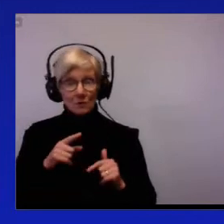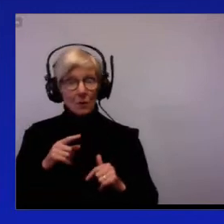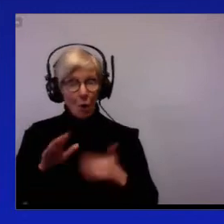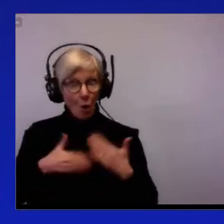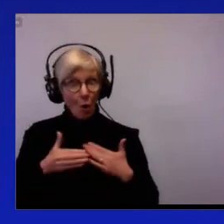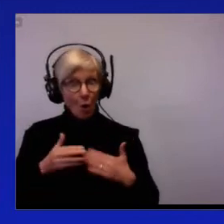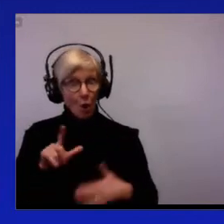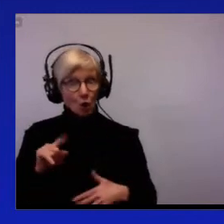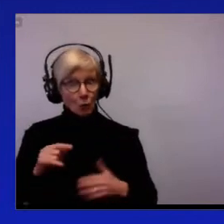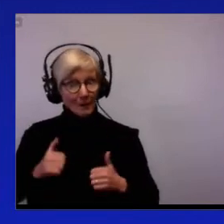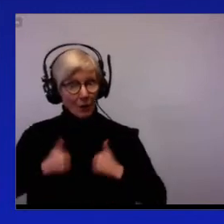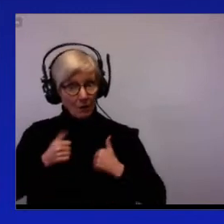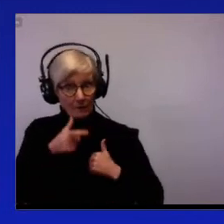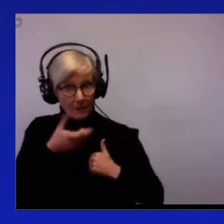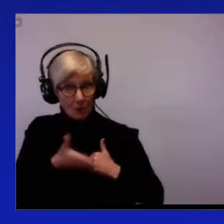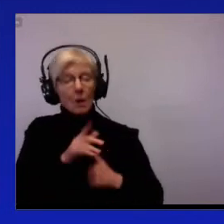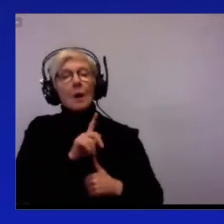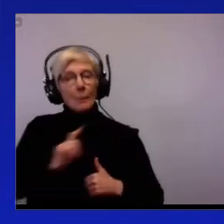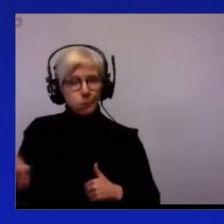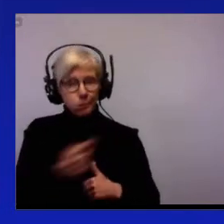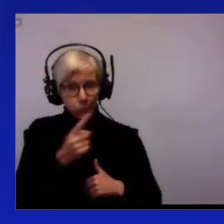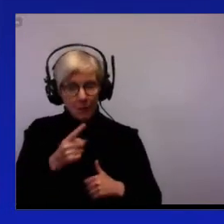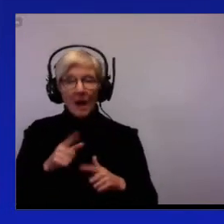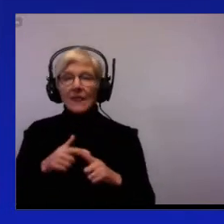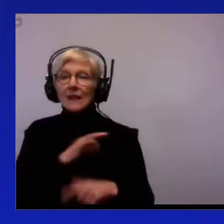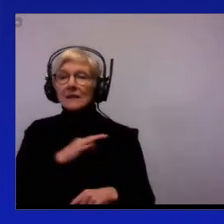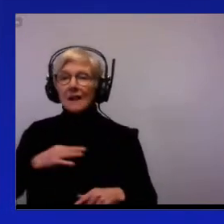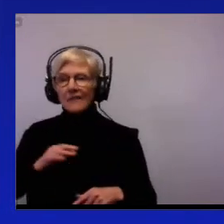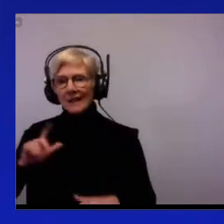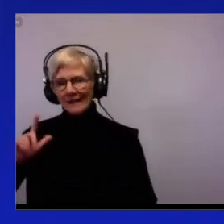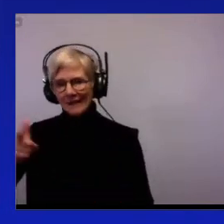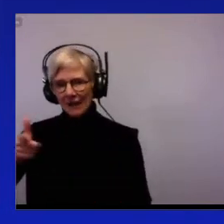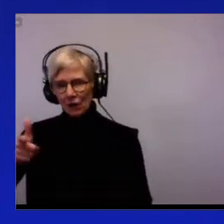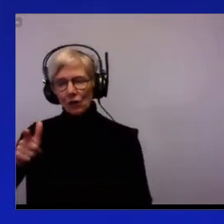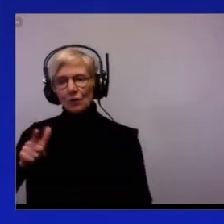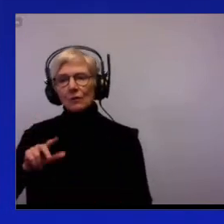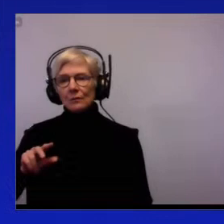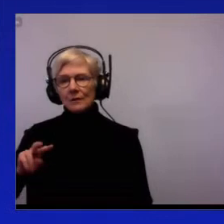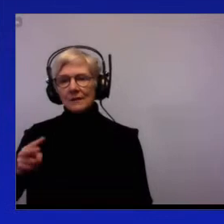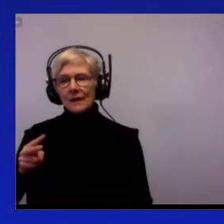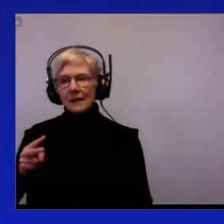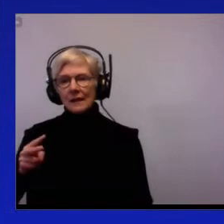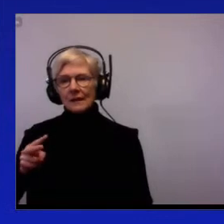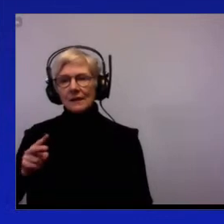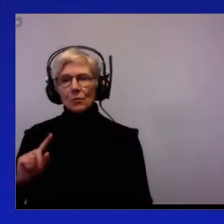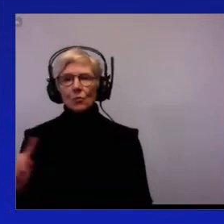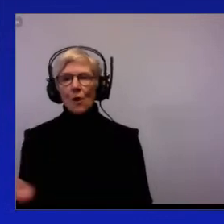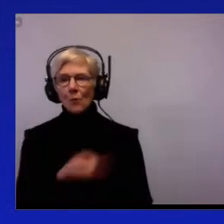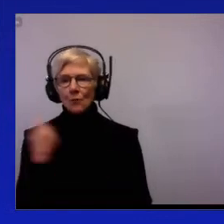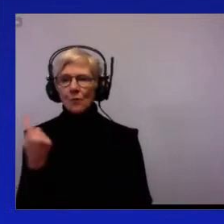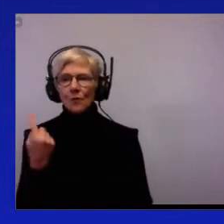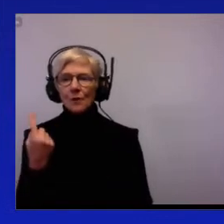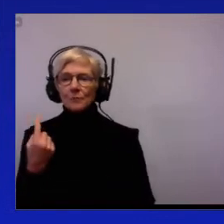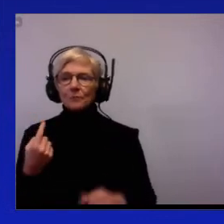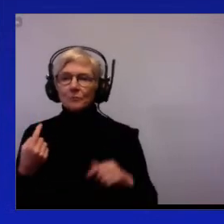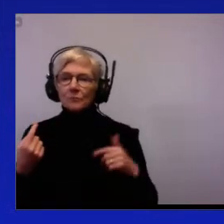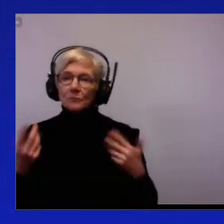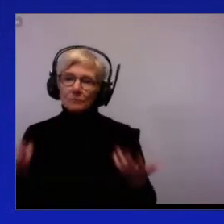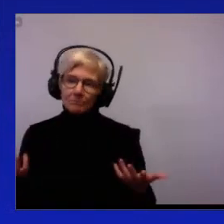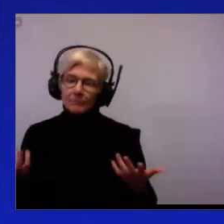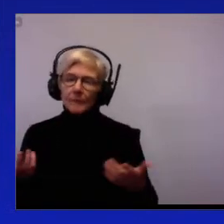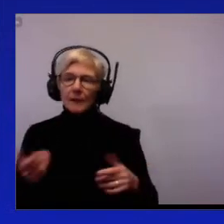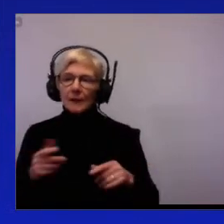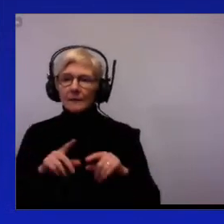There will be a delay for the workers in those care facilities And then that'll vary as to